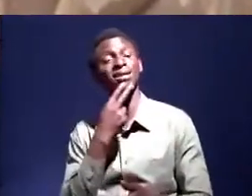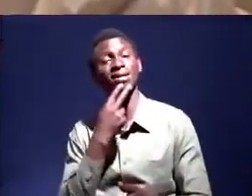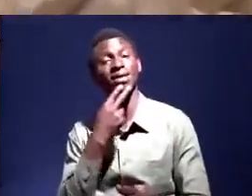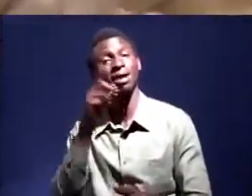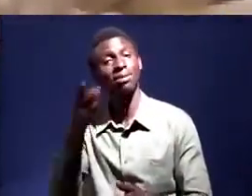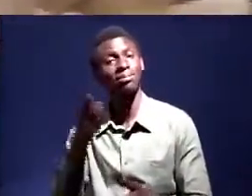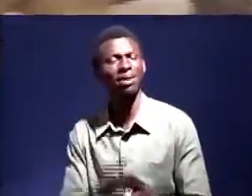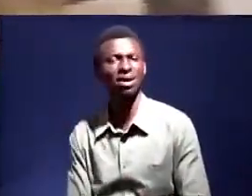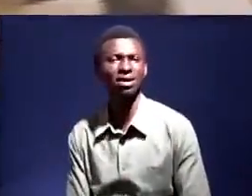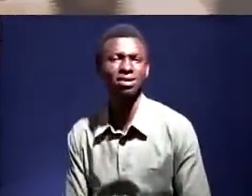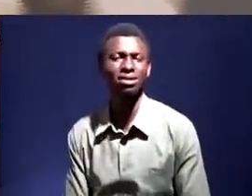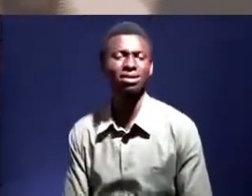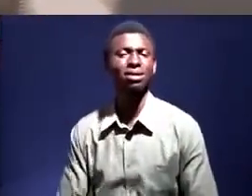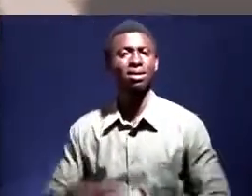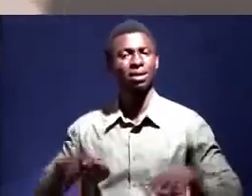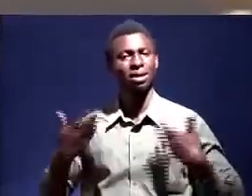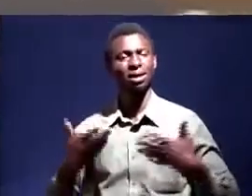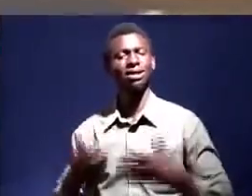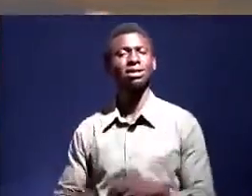If you were baptized once,